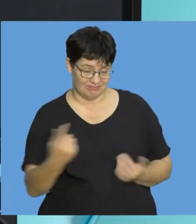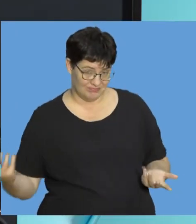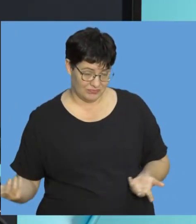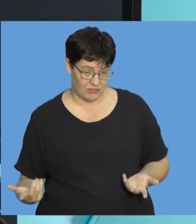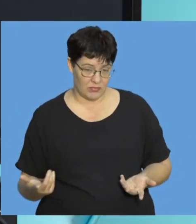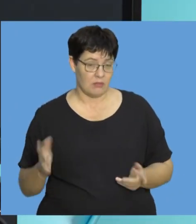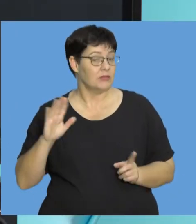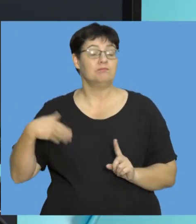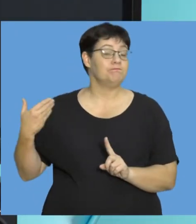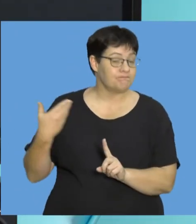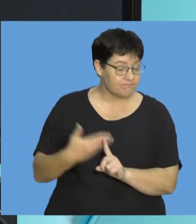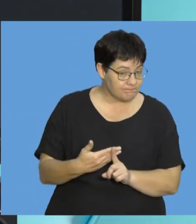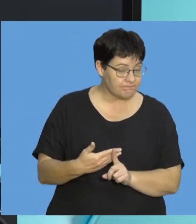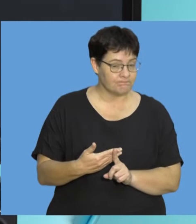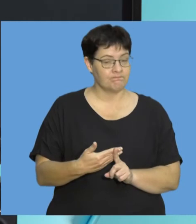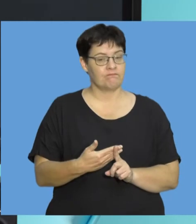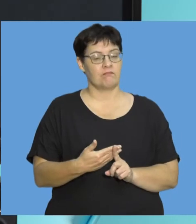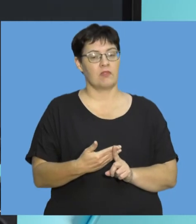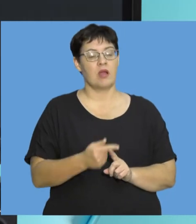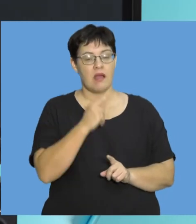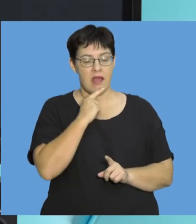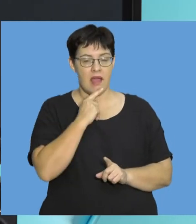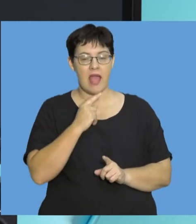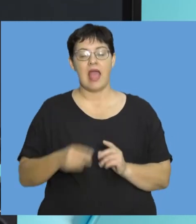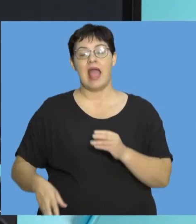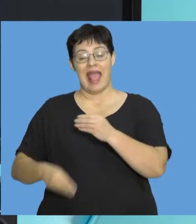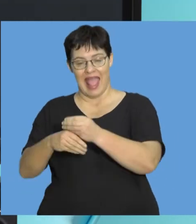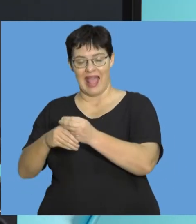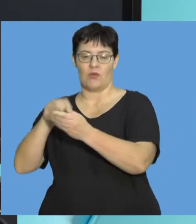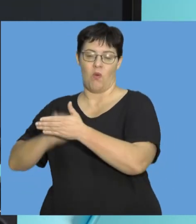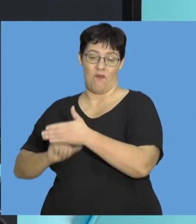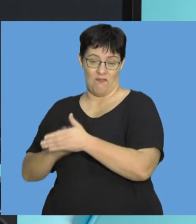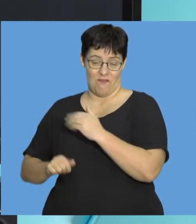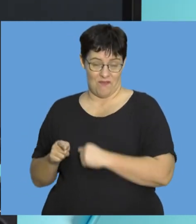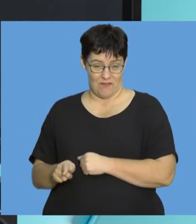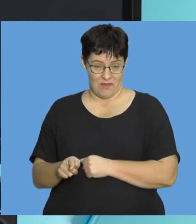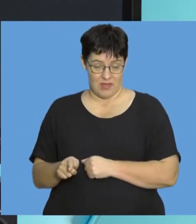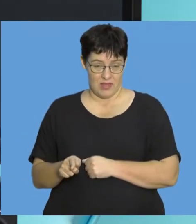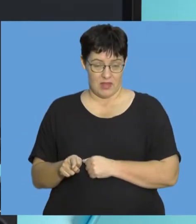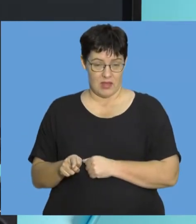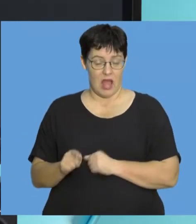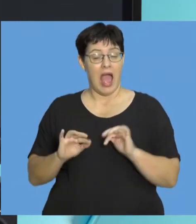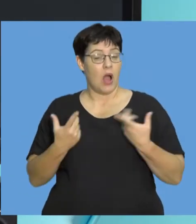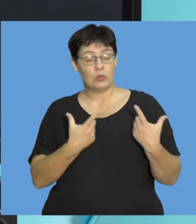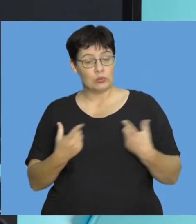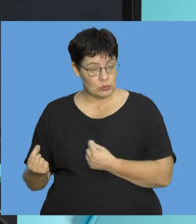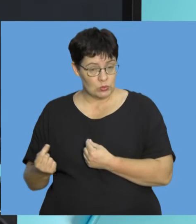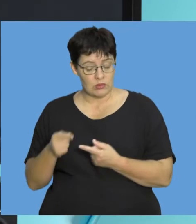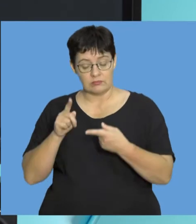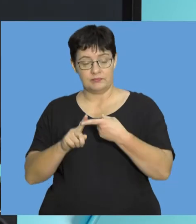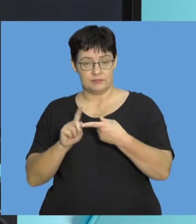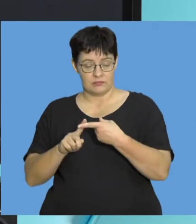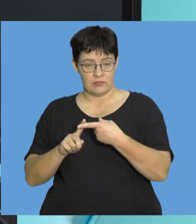far, we're looking at the addition and the subtraction, and we said the method that we employ there will be the concept